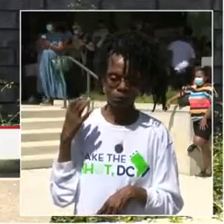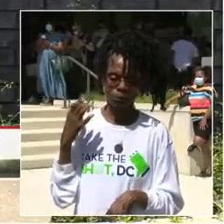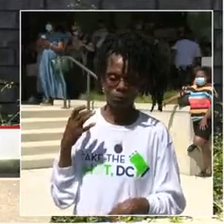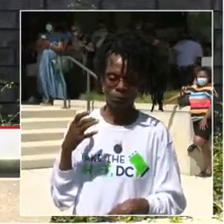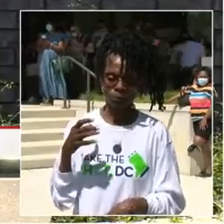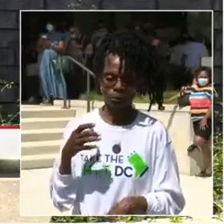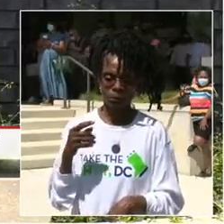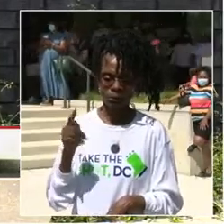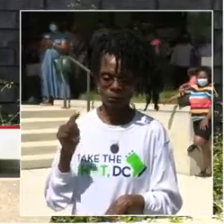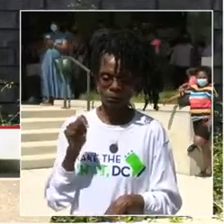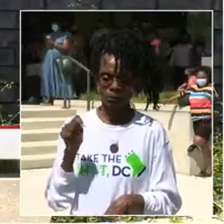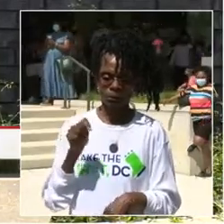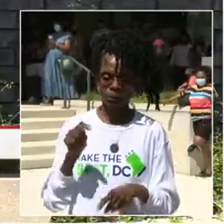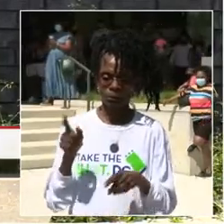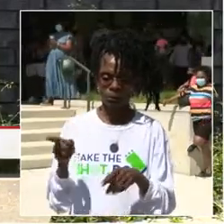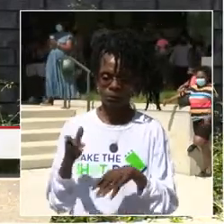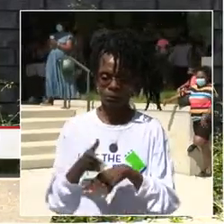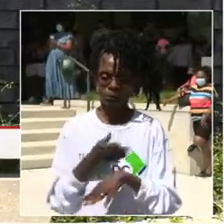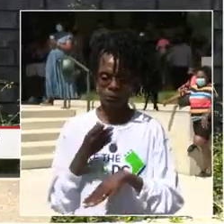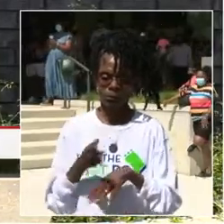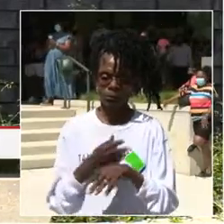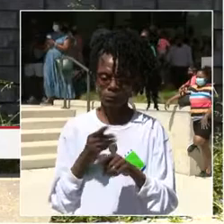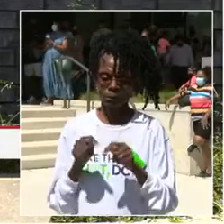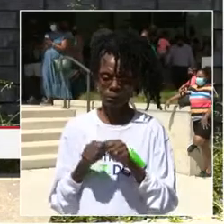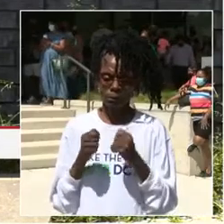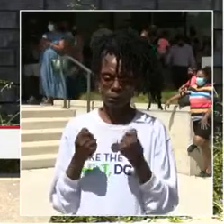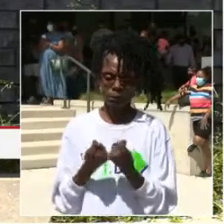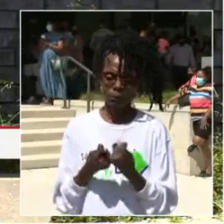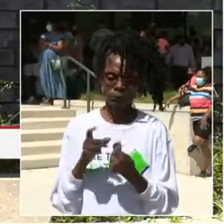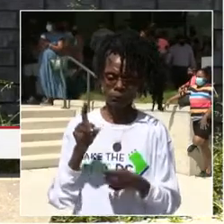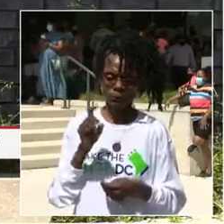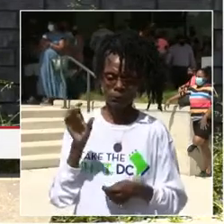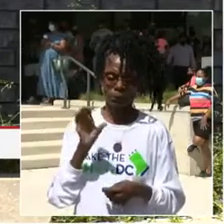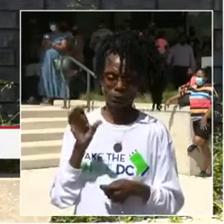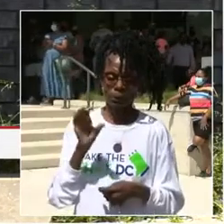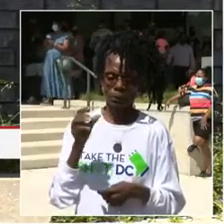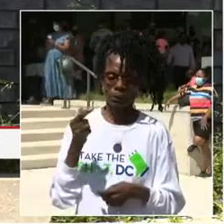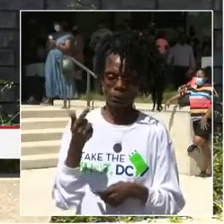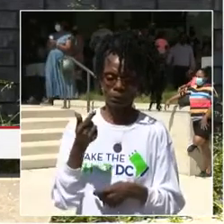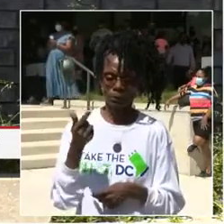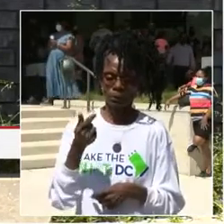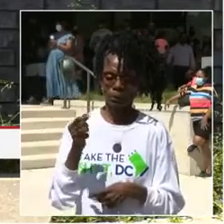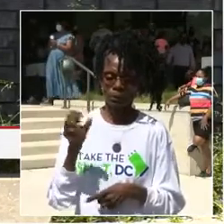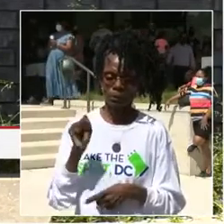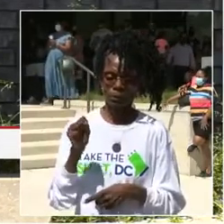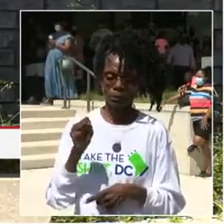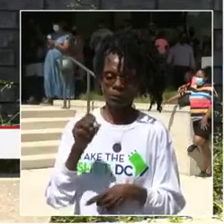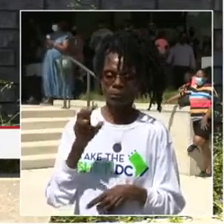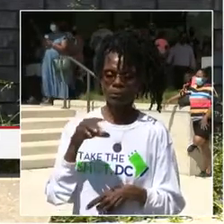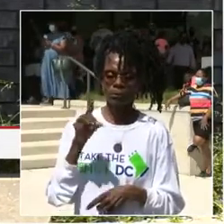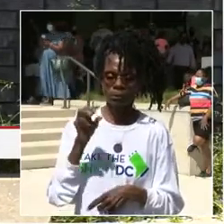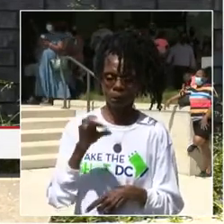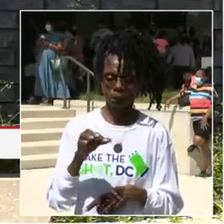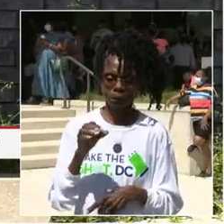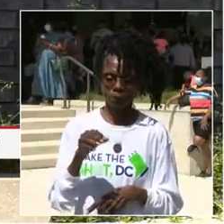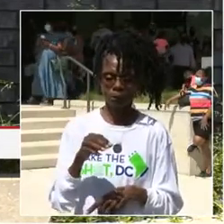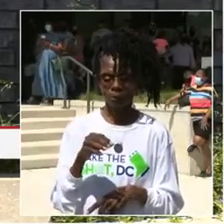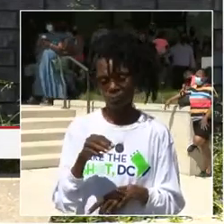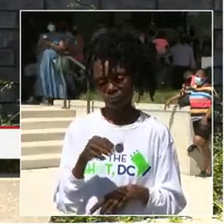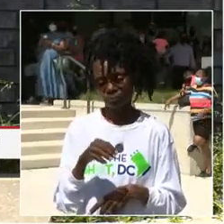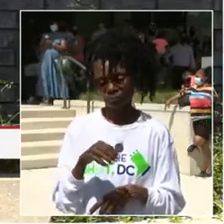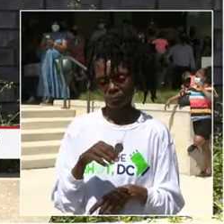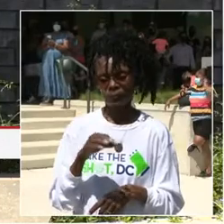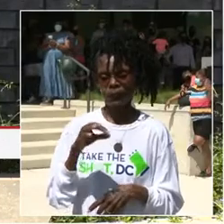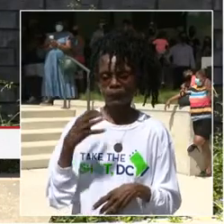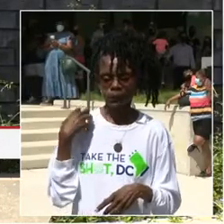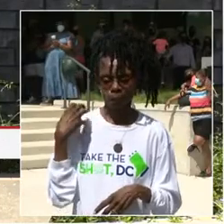government, DGS, about everything that is happening. Chancellor Farabee wants you to know all of the preparation that D.C.